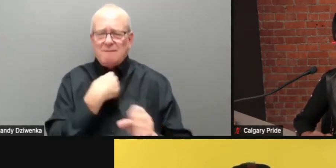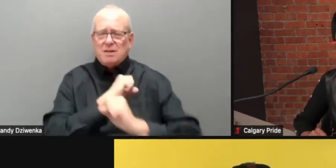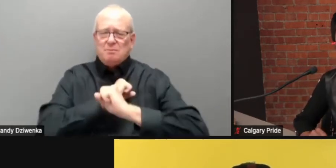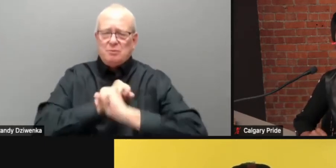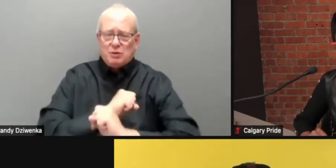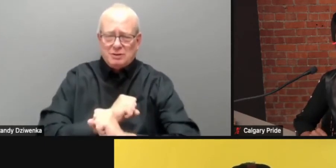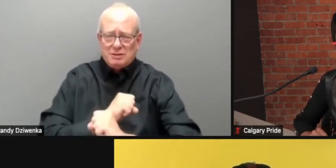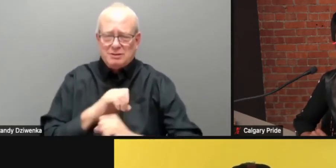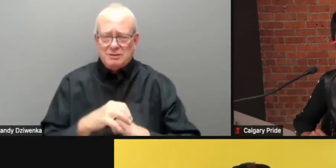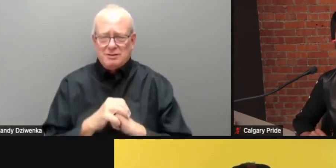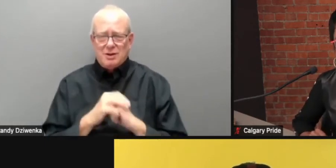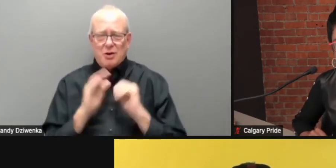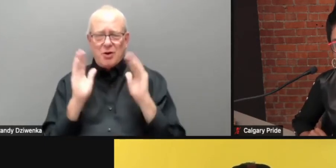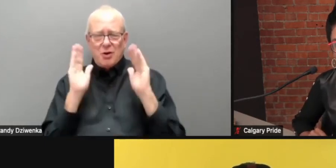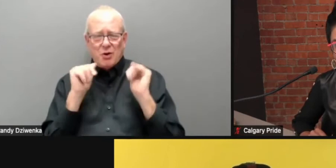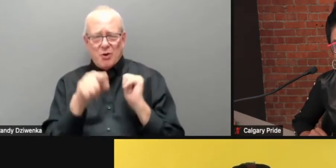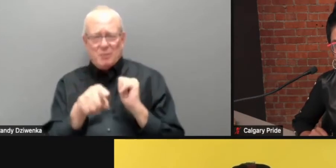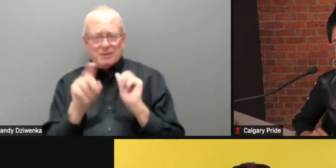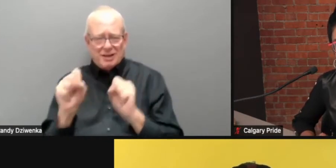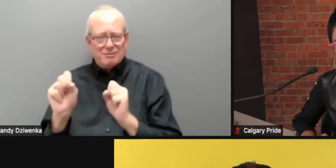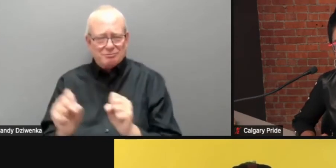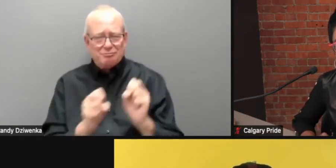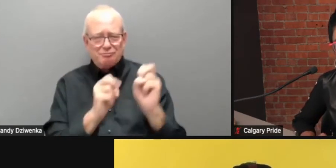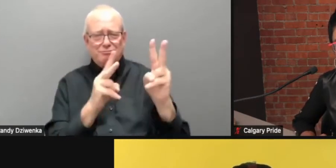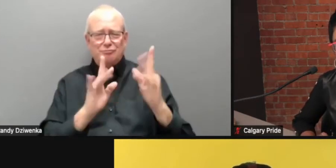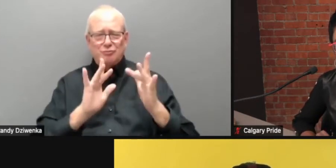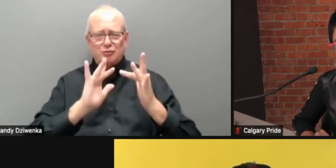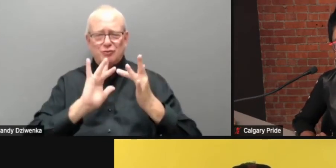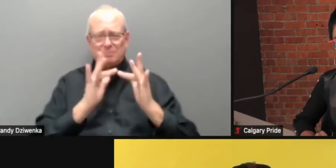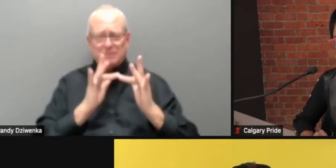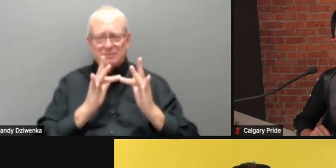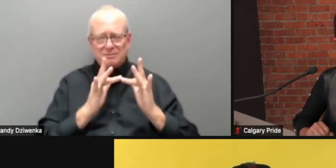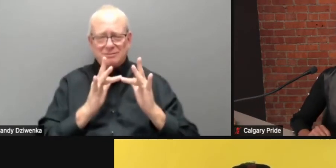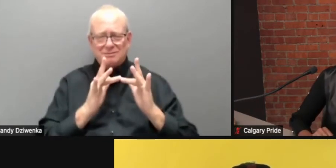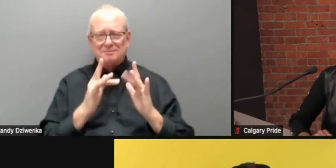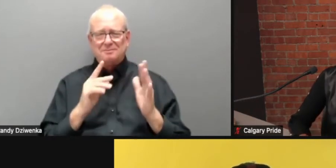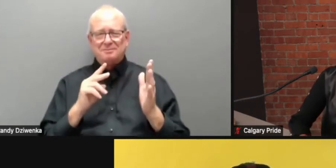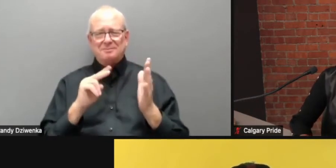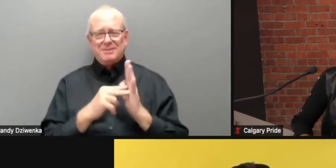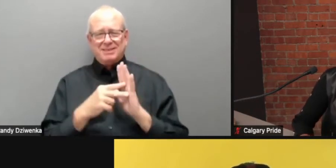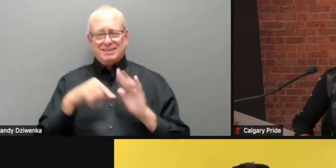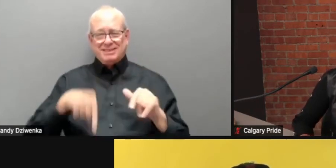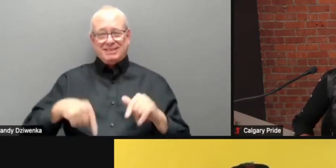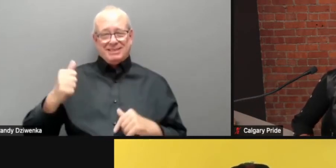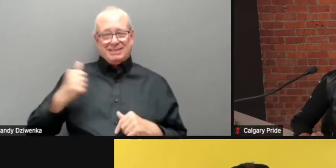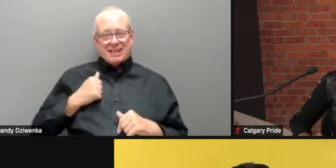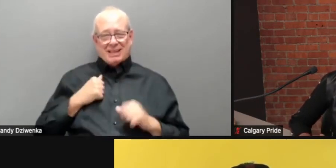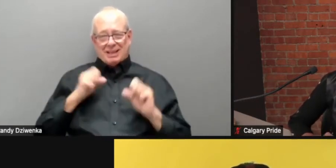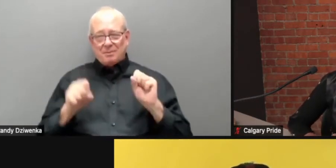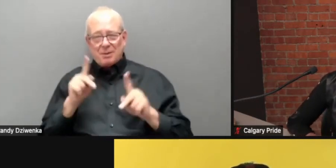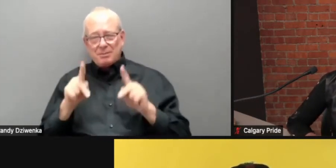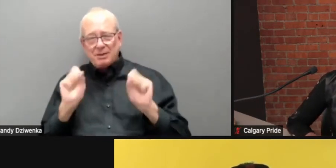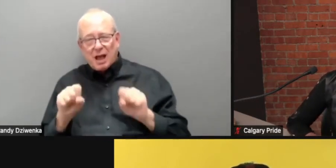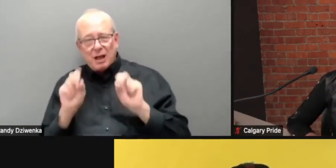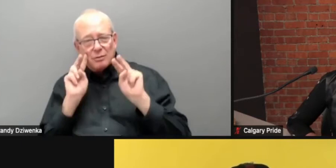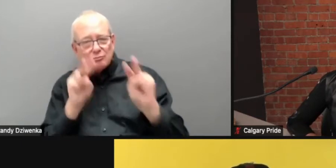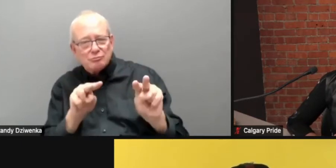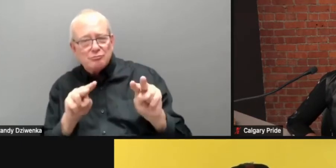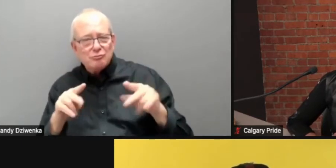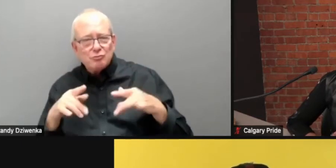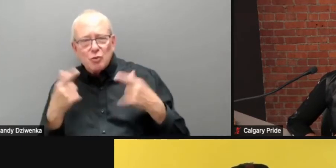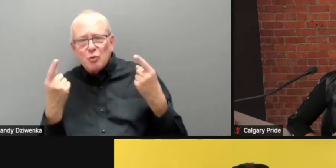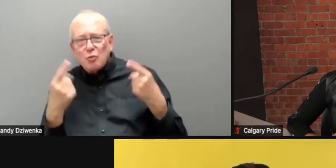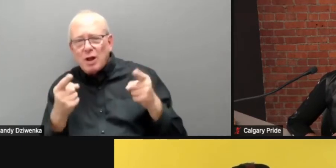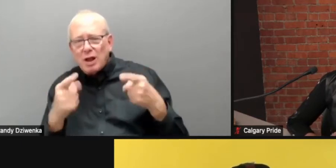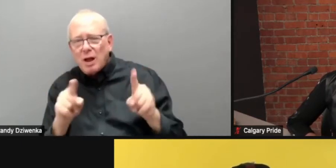of us who are in Canada, can keep track of the space and what's happening, because it's definitely really exciting. I